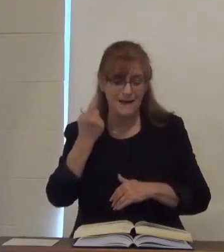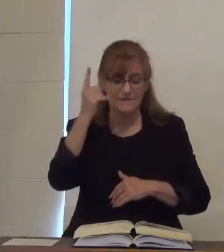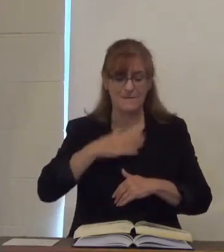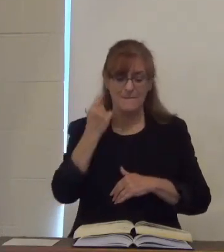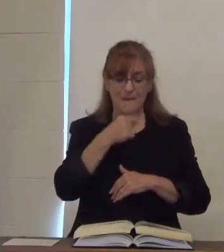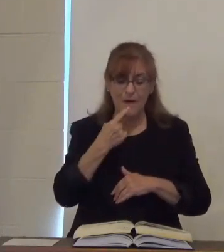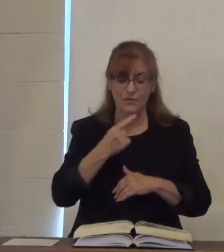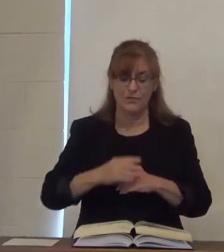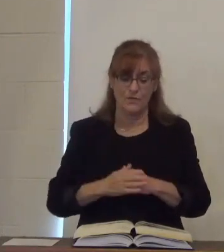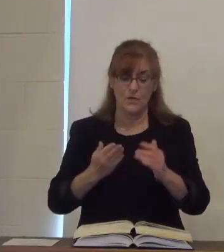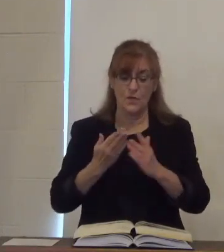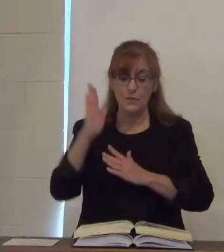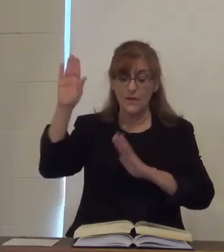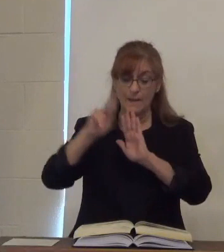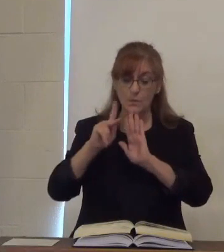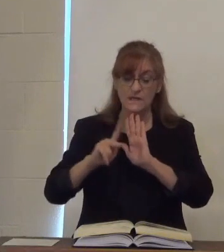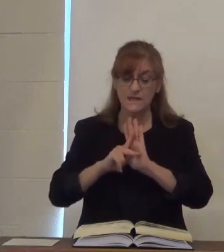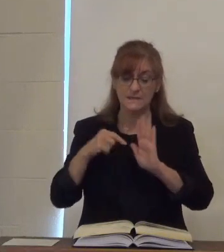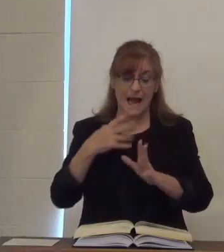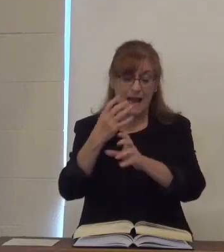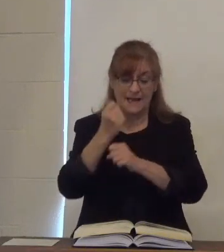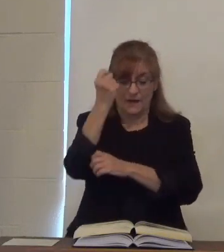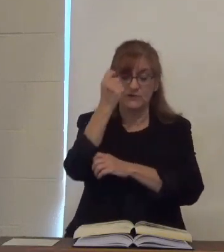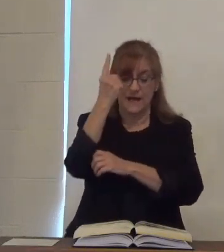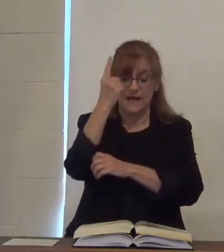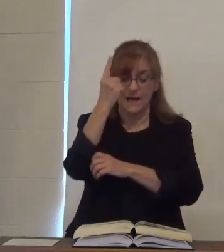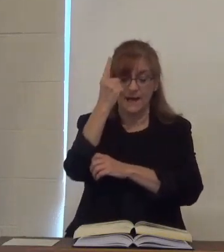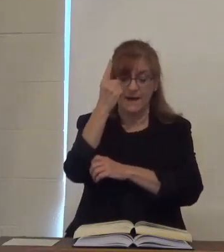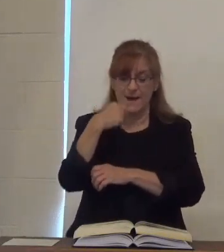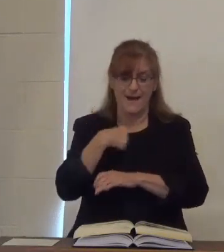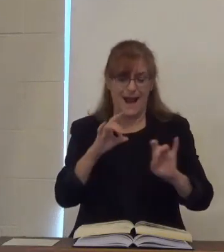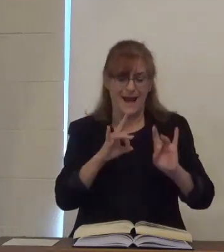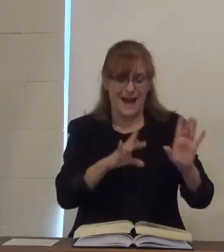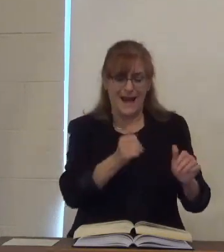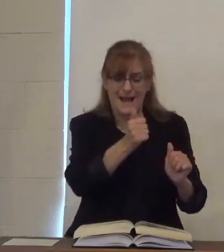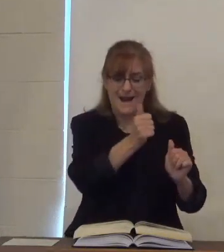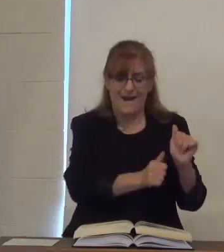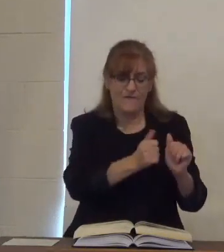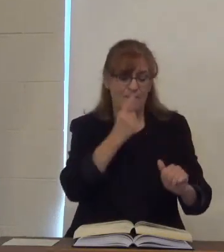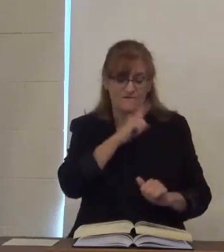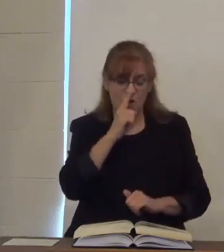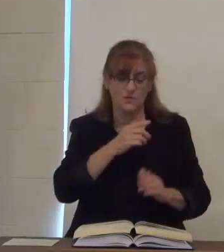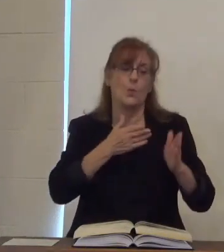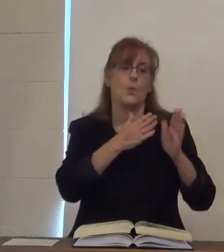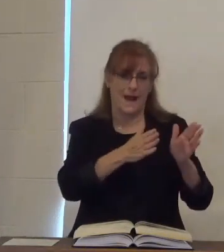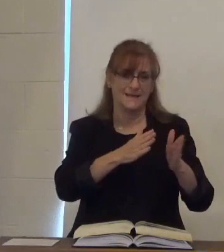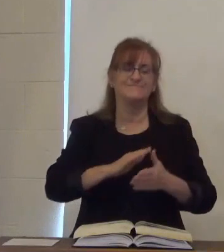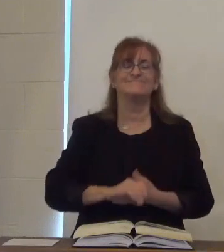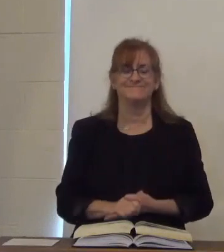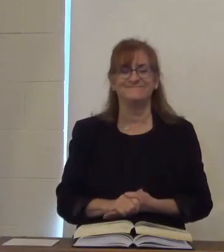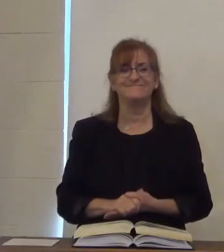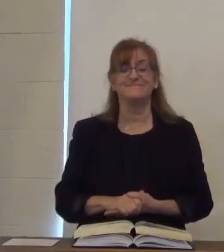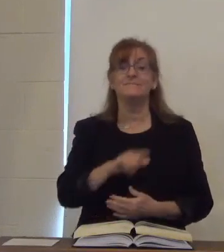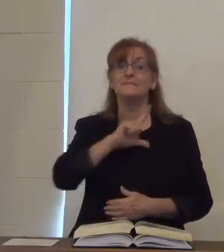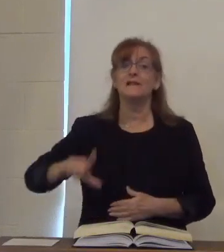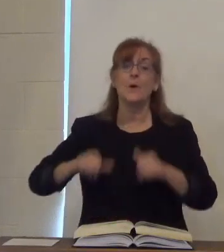mouth. Through thy precepts I get understanding, therefore I hate every false way. May